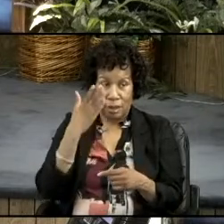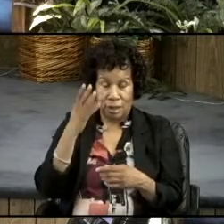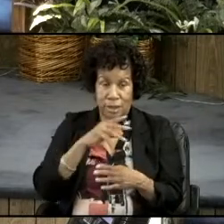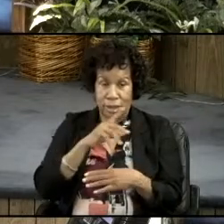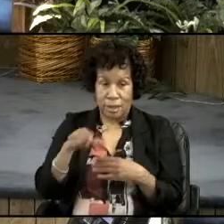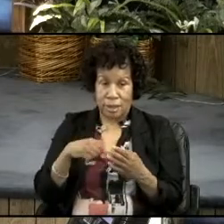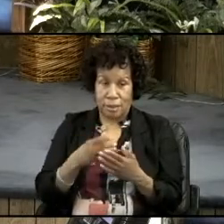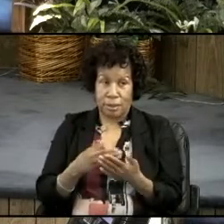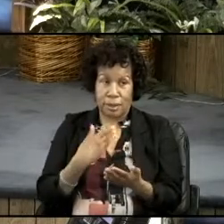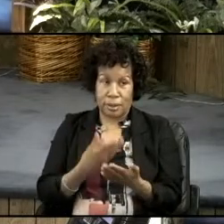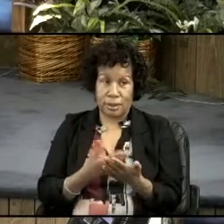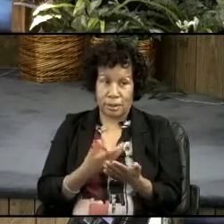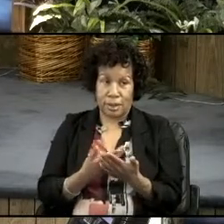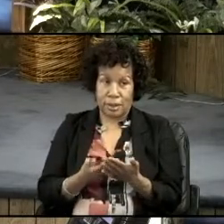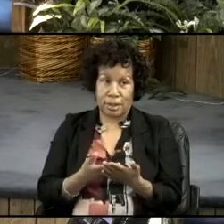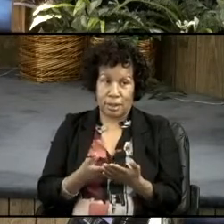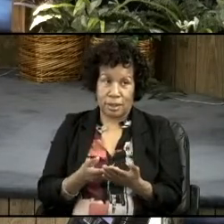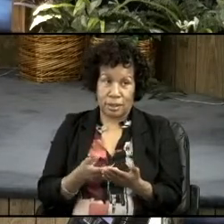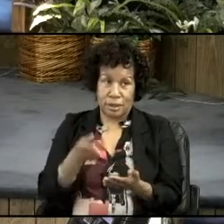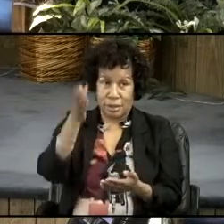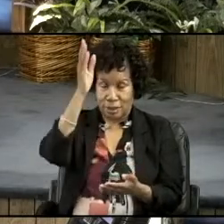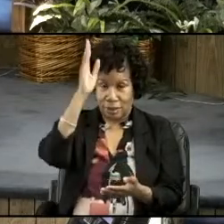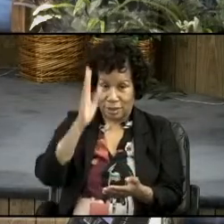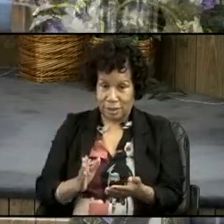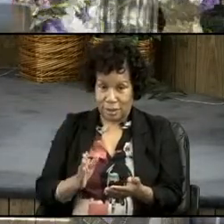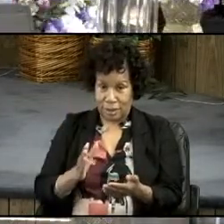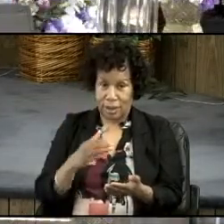going to pass out.